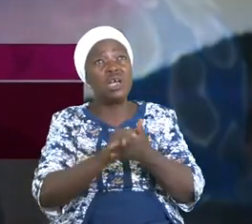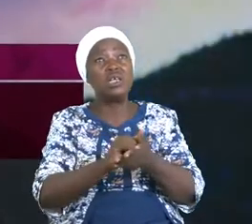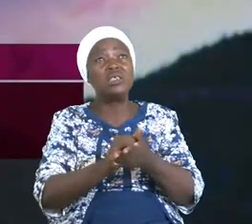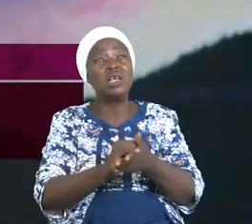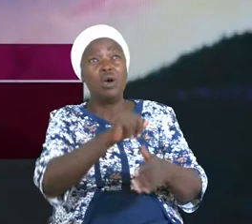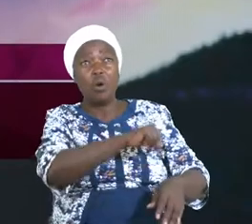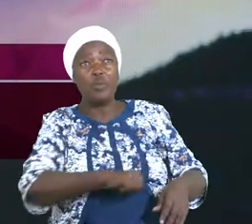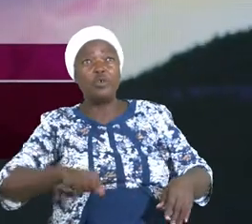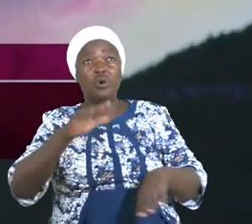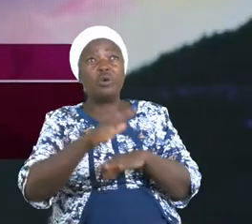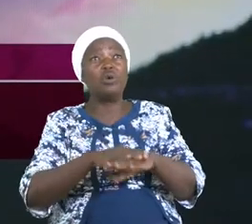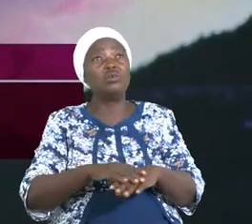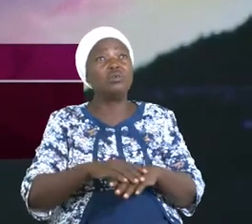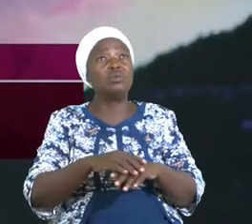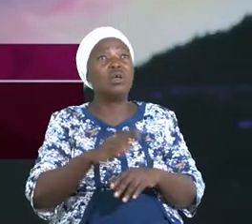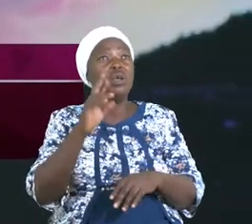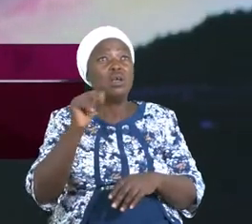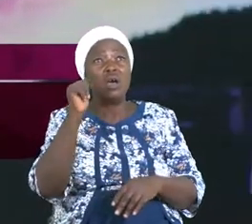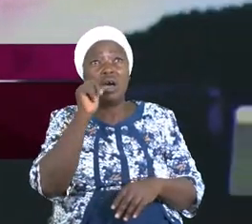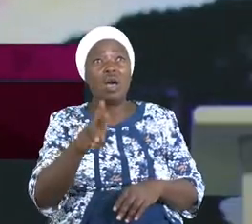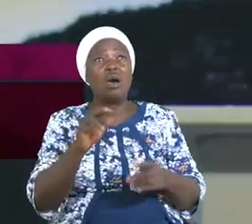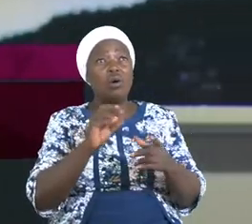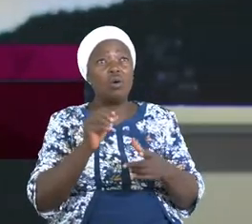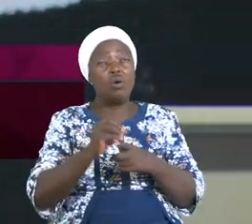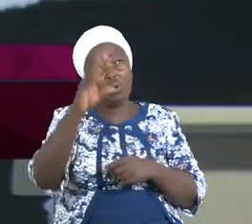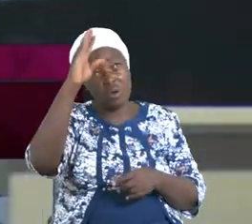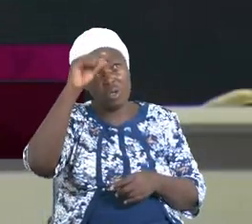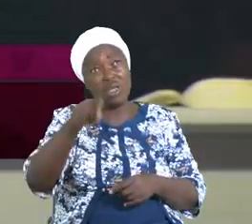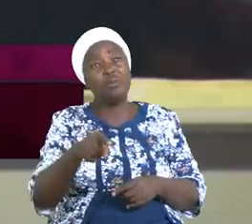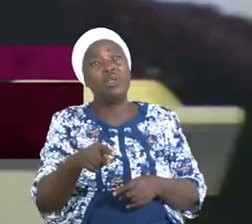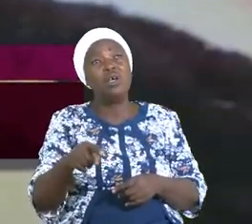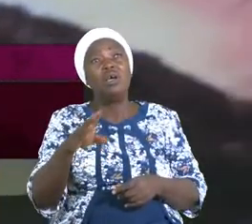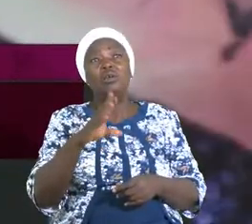operation. No struggling anymore. No argument